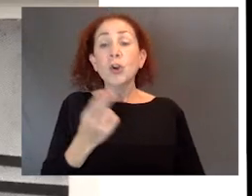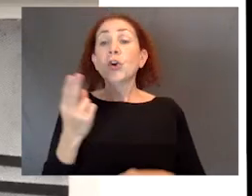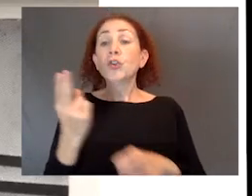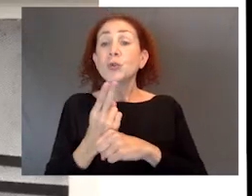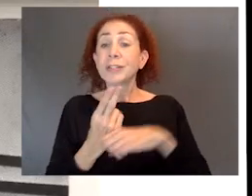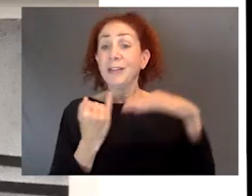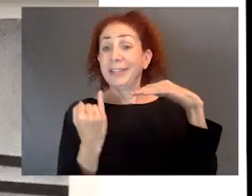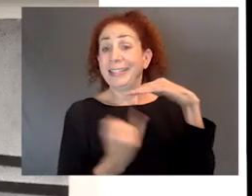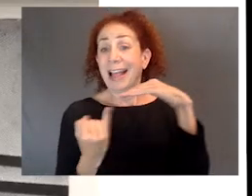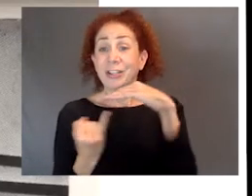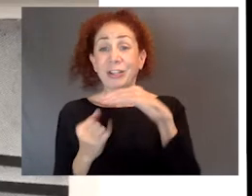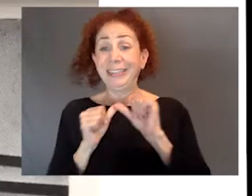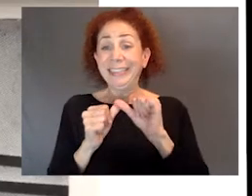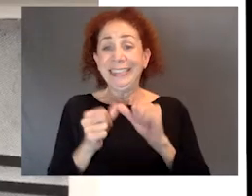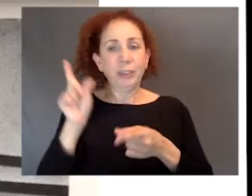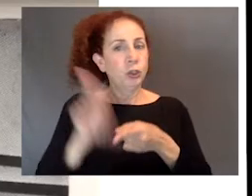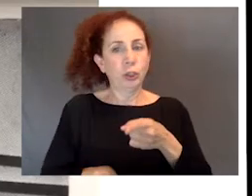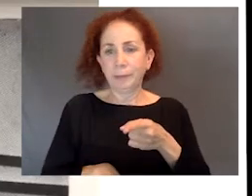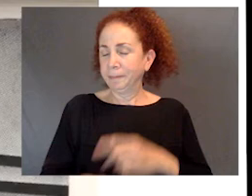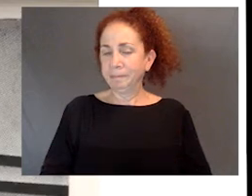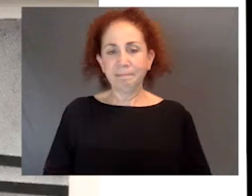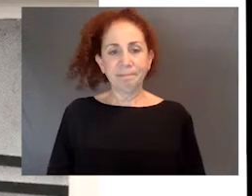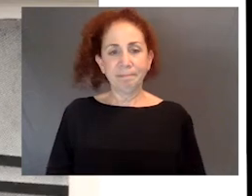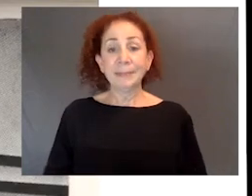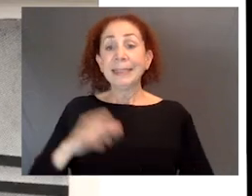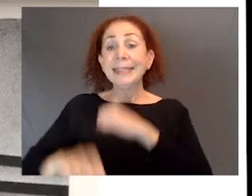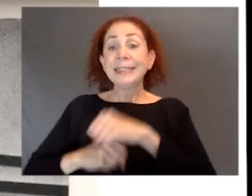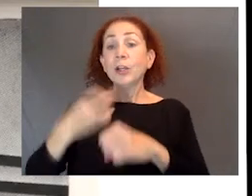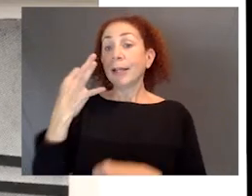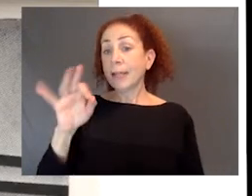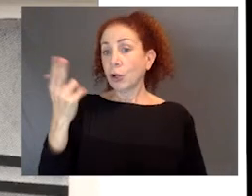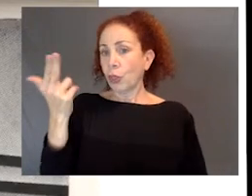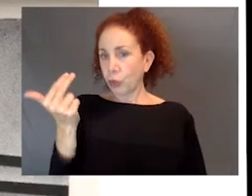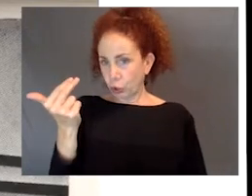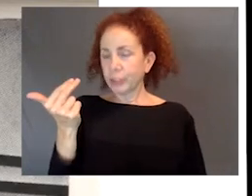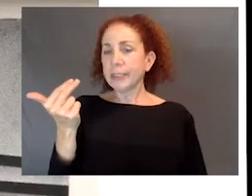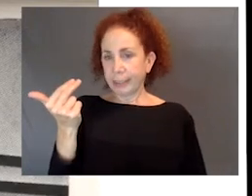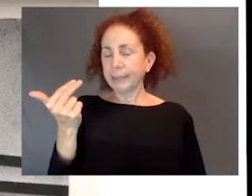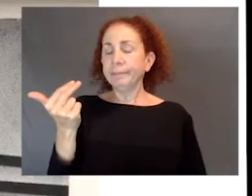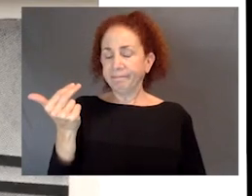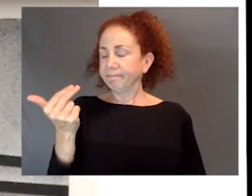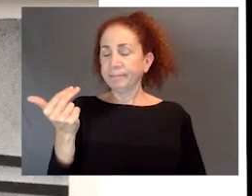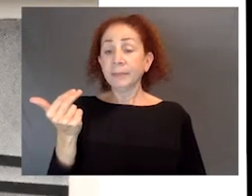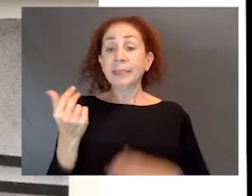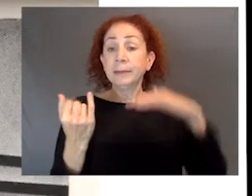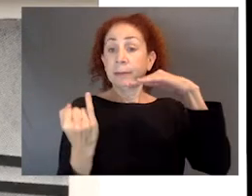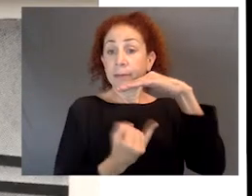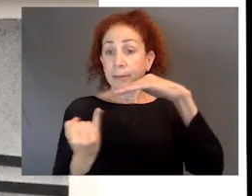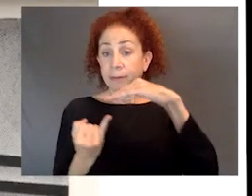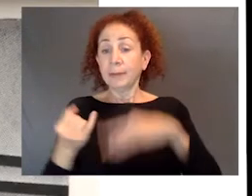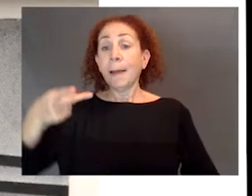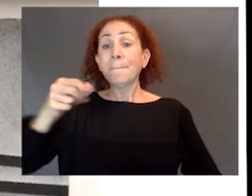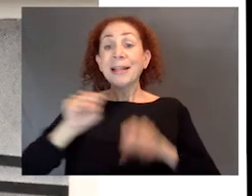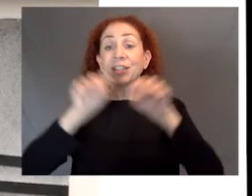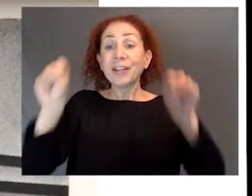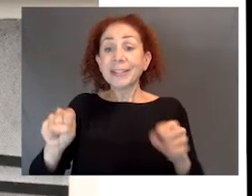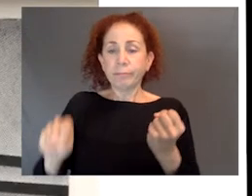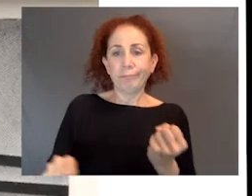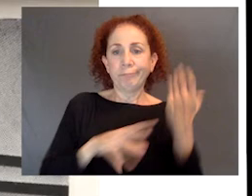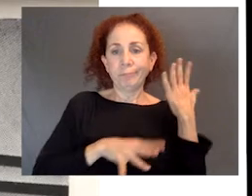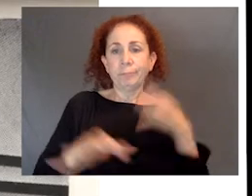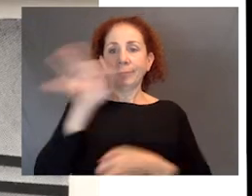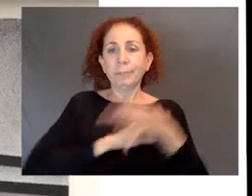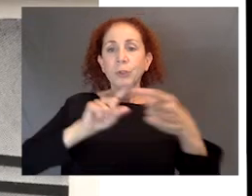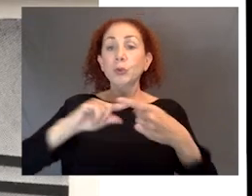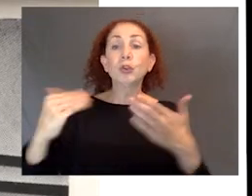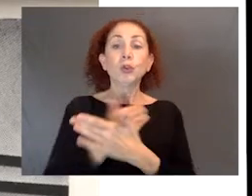of solitary confinement could no longer work. In 1913, the prison officially abandoned the Pennsylvania system and